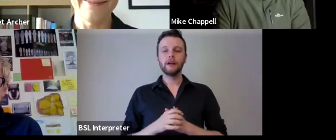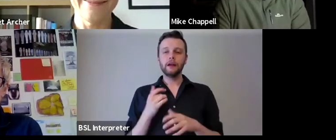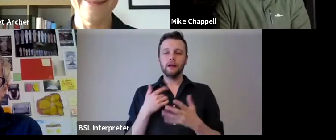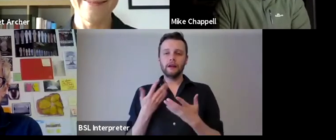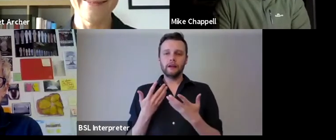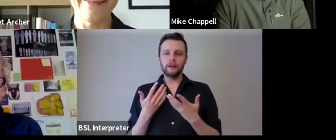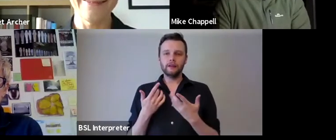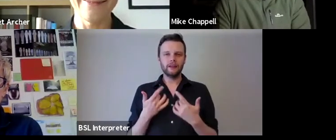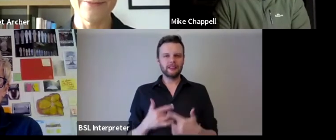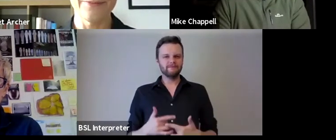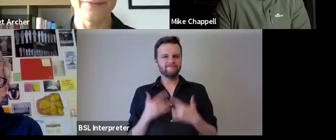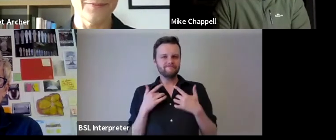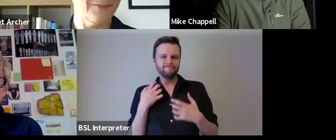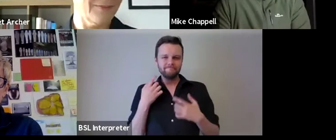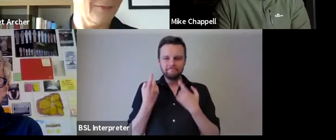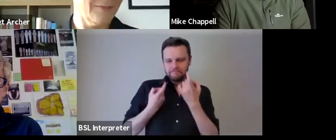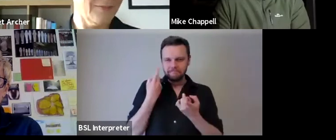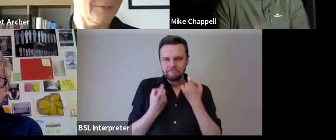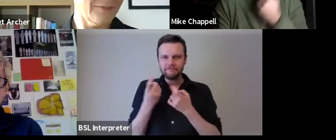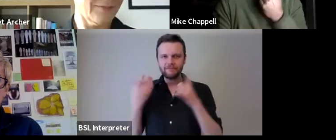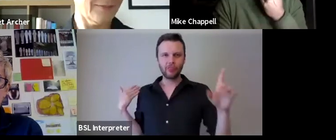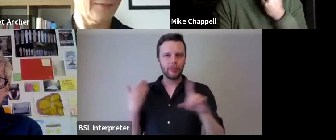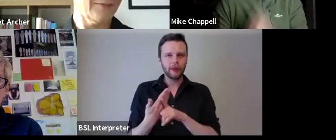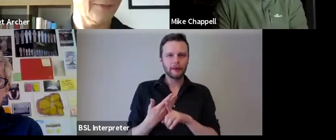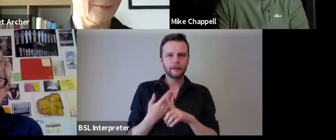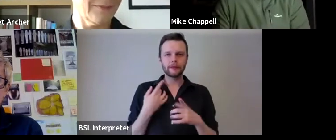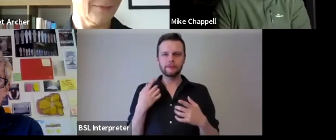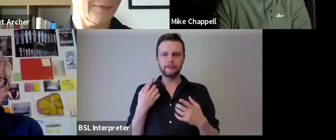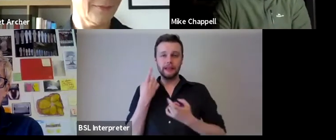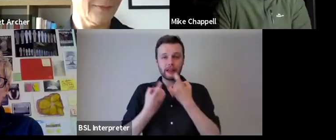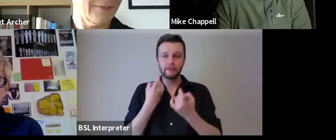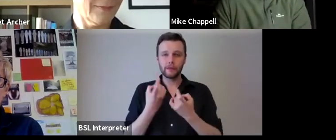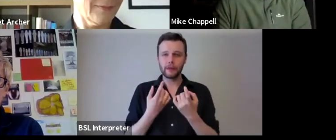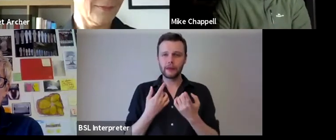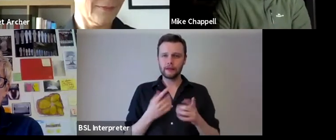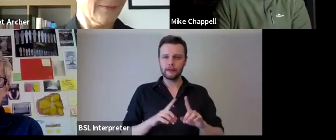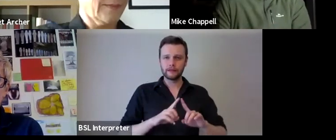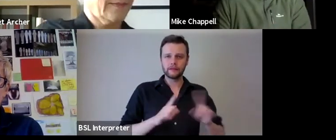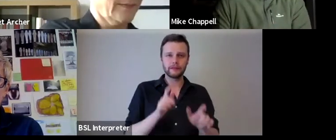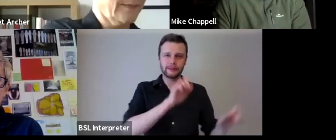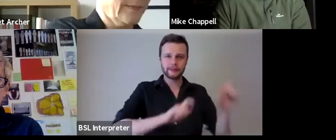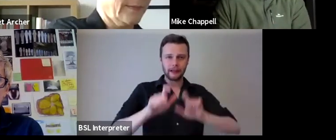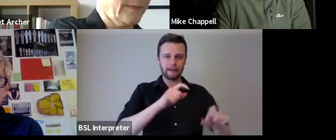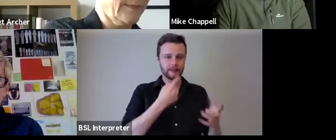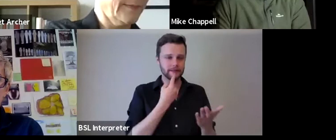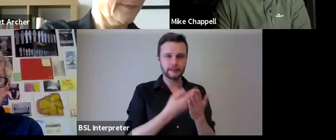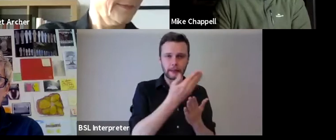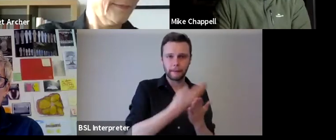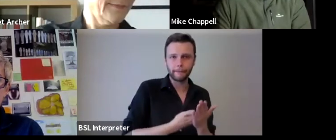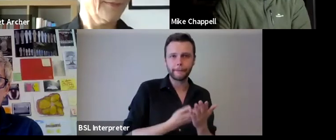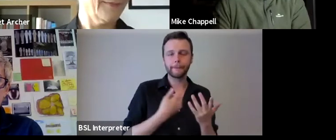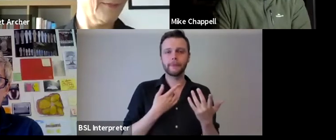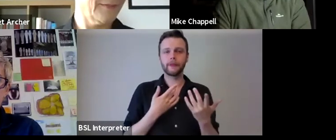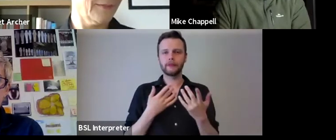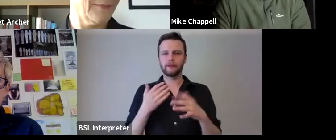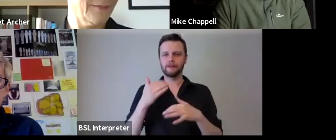abnormal curiosities. For quite some time now, I've been like exploring a specific class of scientific statements termed as